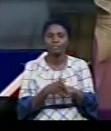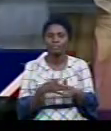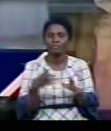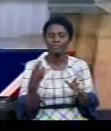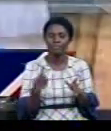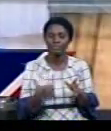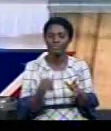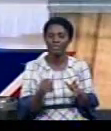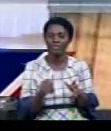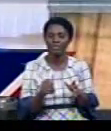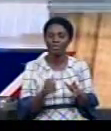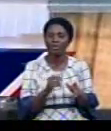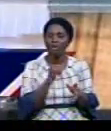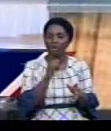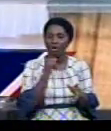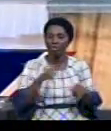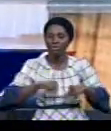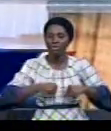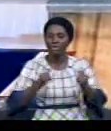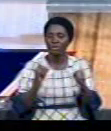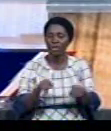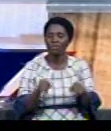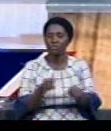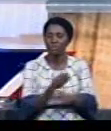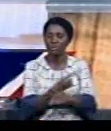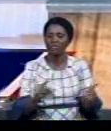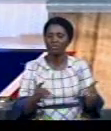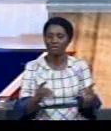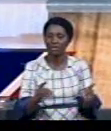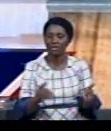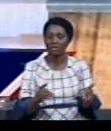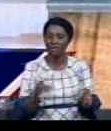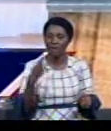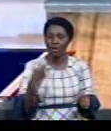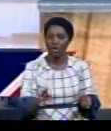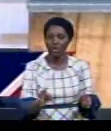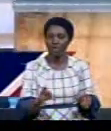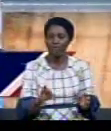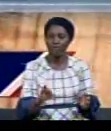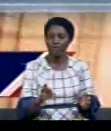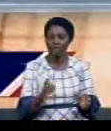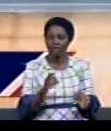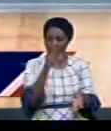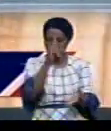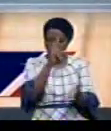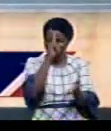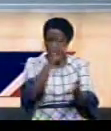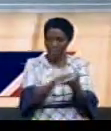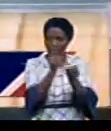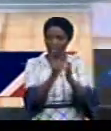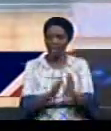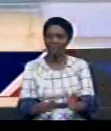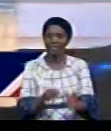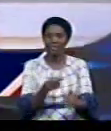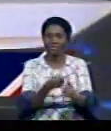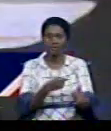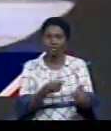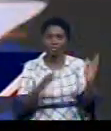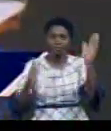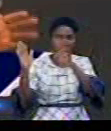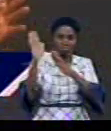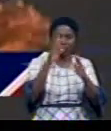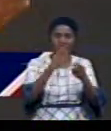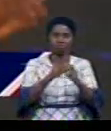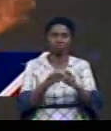deliverance of saints from storms. When we